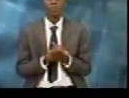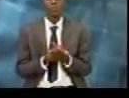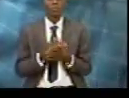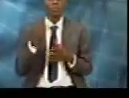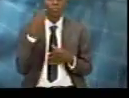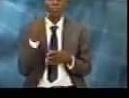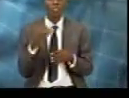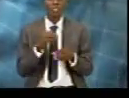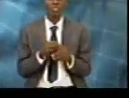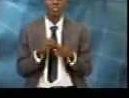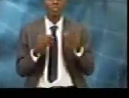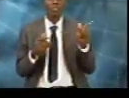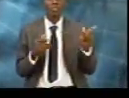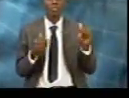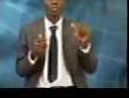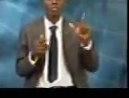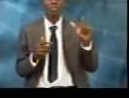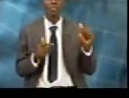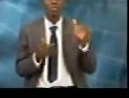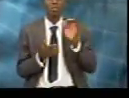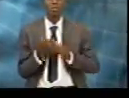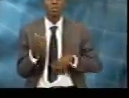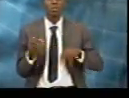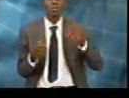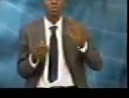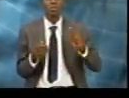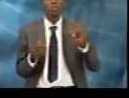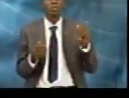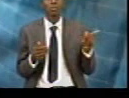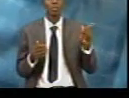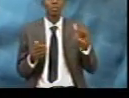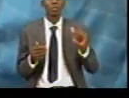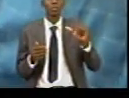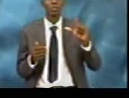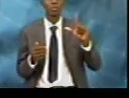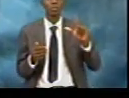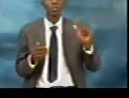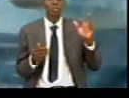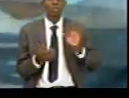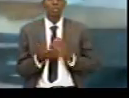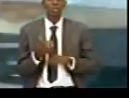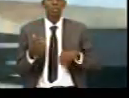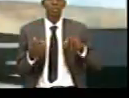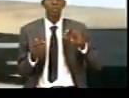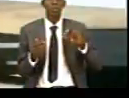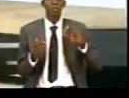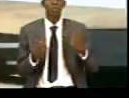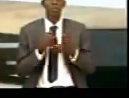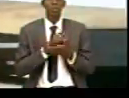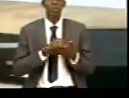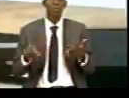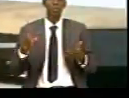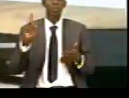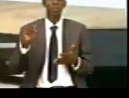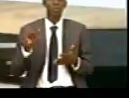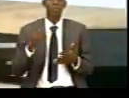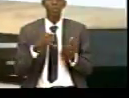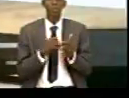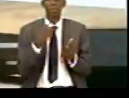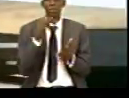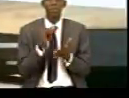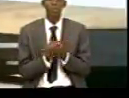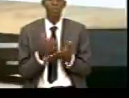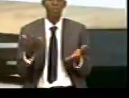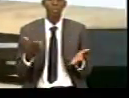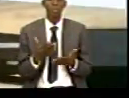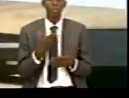2, reading from verse 20. Galatians chapter 2, reading from verse 20, it says, I